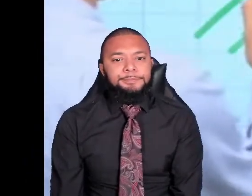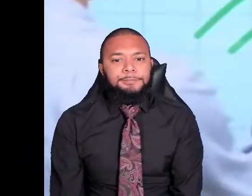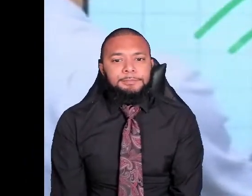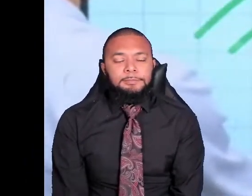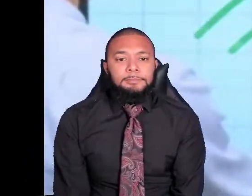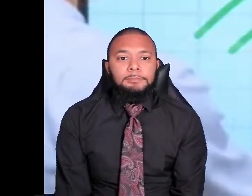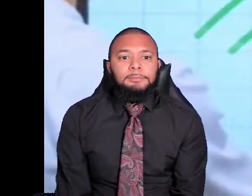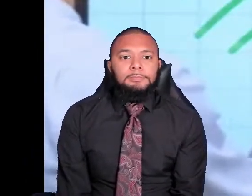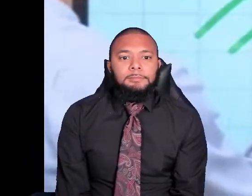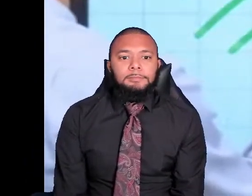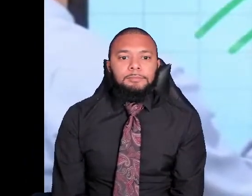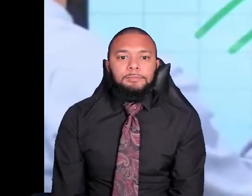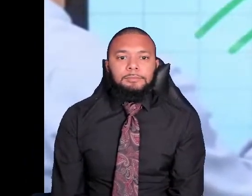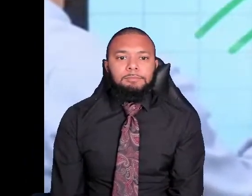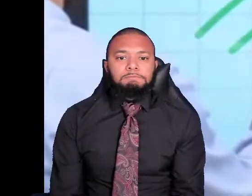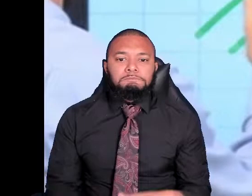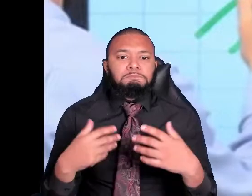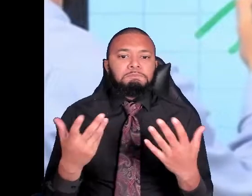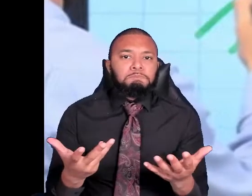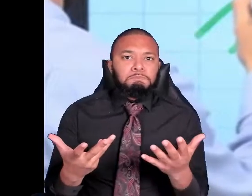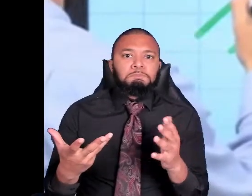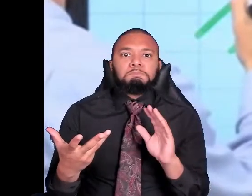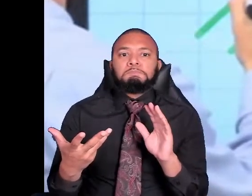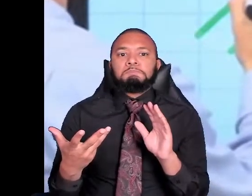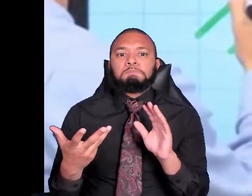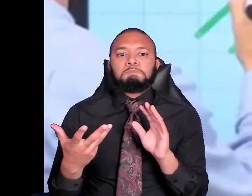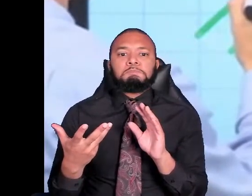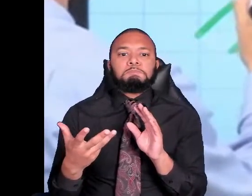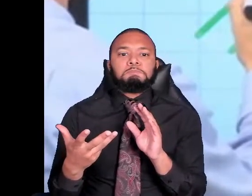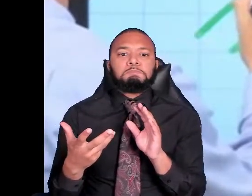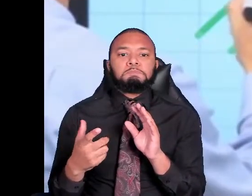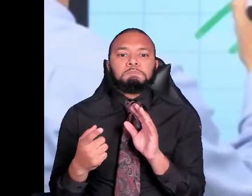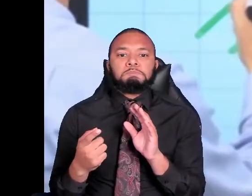Let's take negative 1, 2,